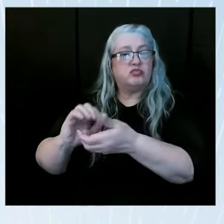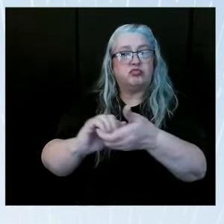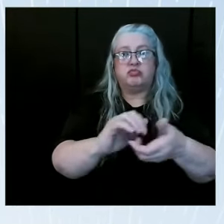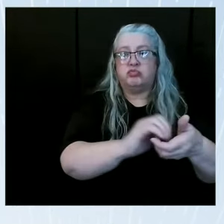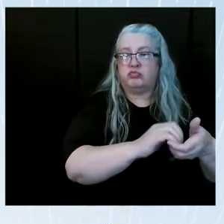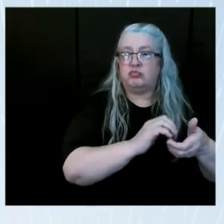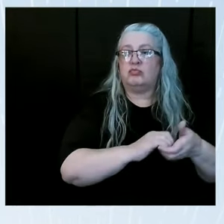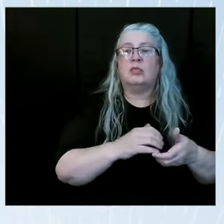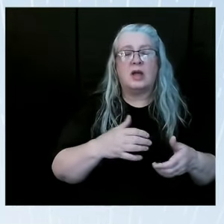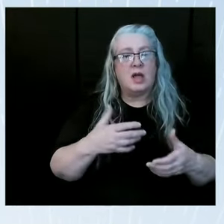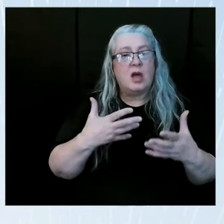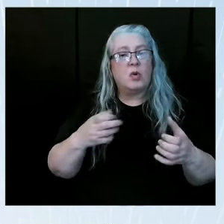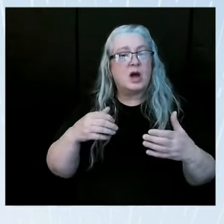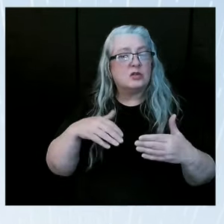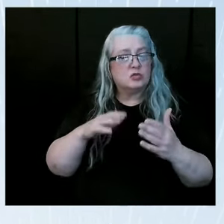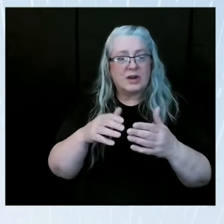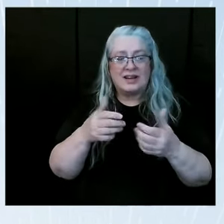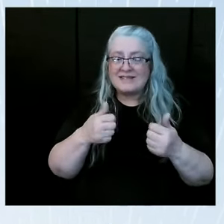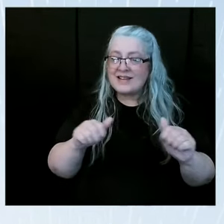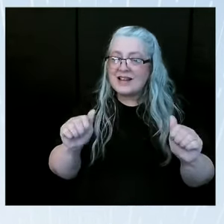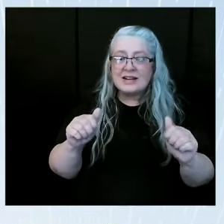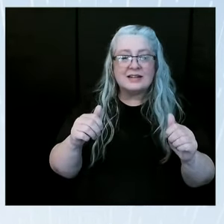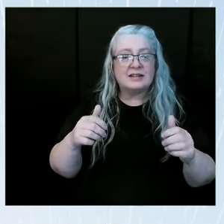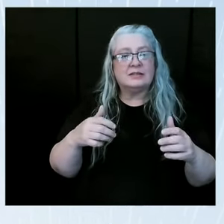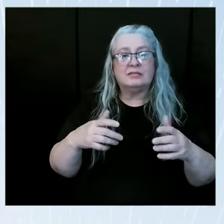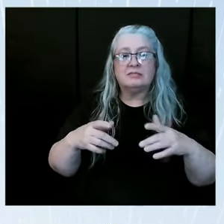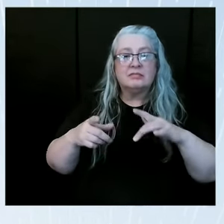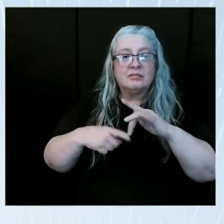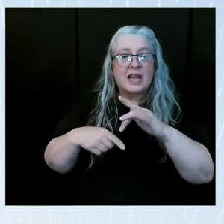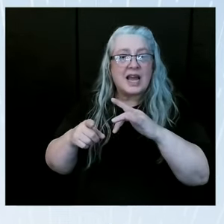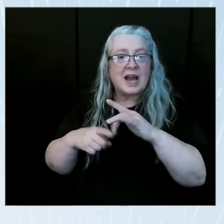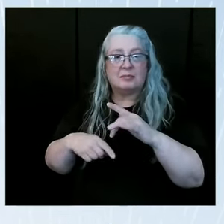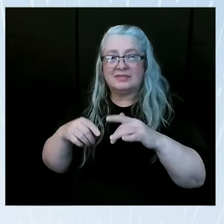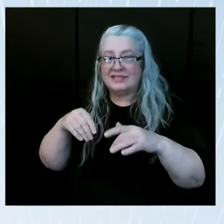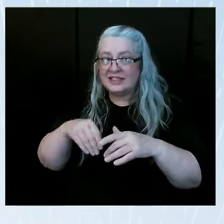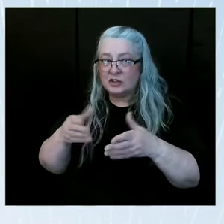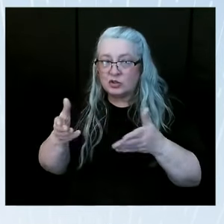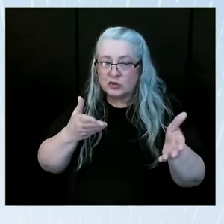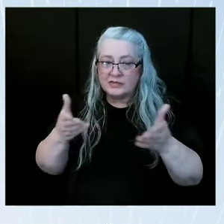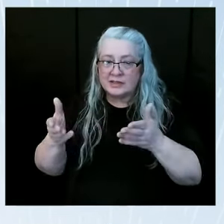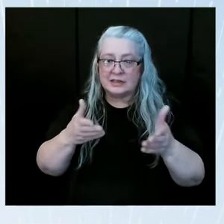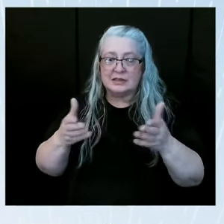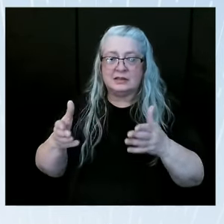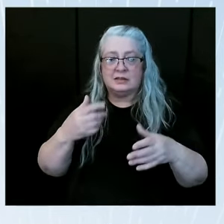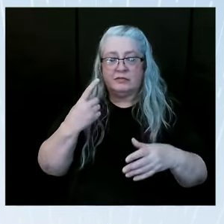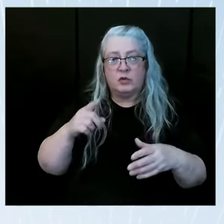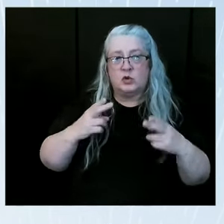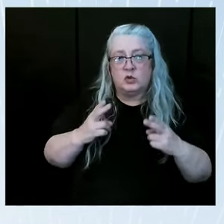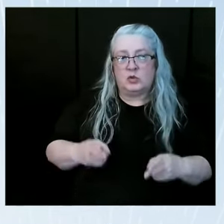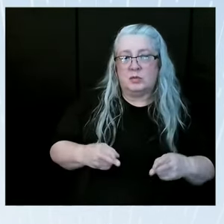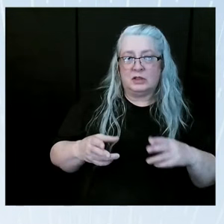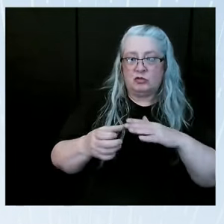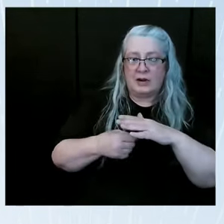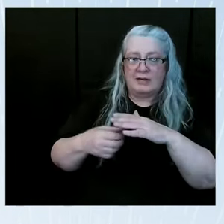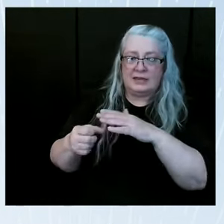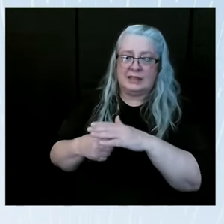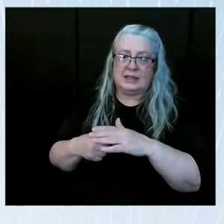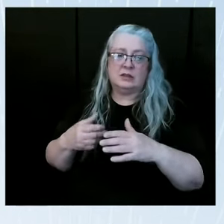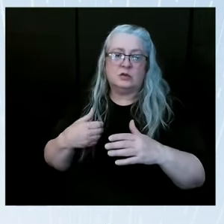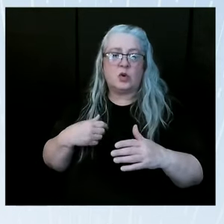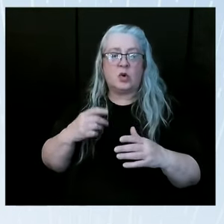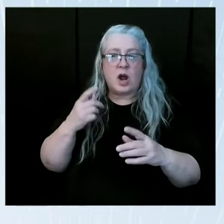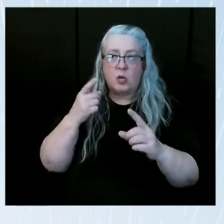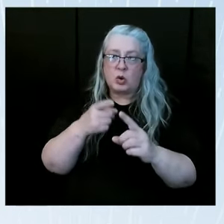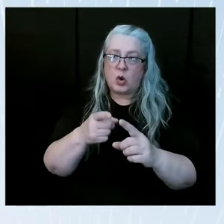our 2021 and 22 reports, we identified many of these gaps, such as meeting